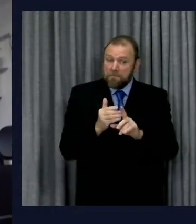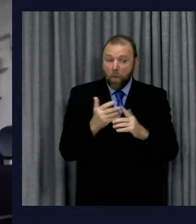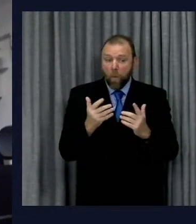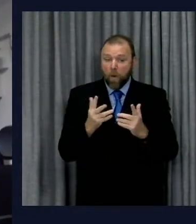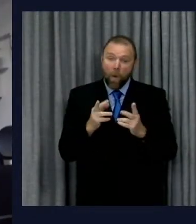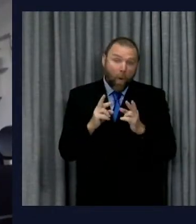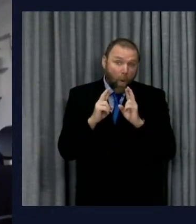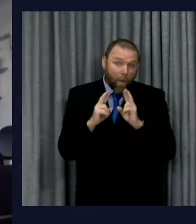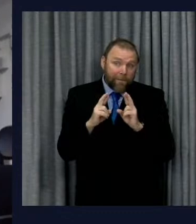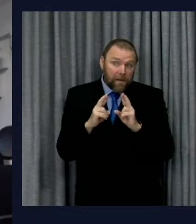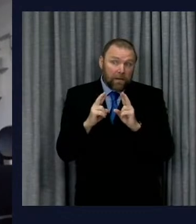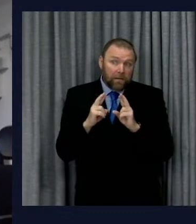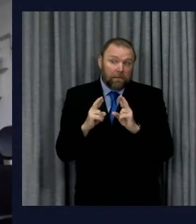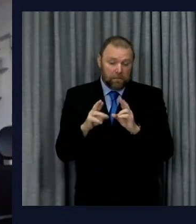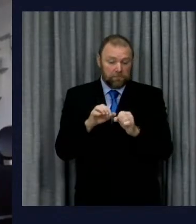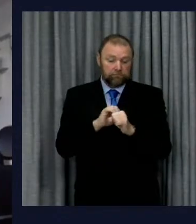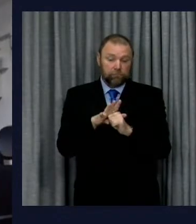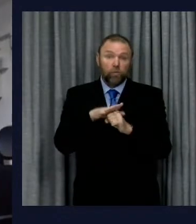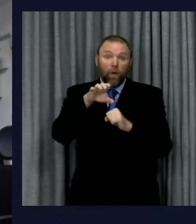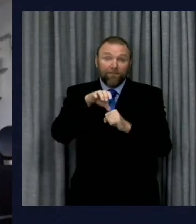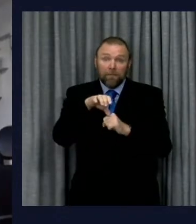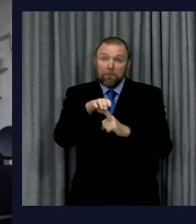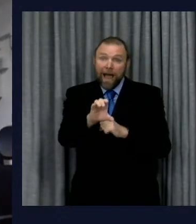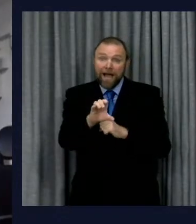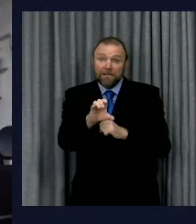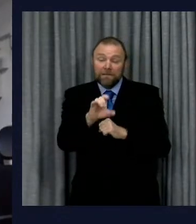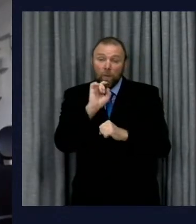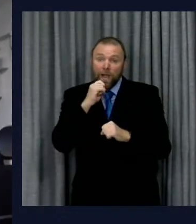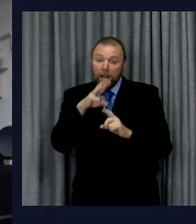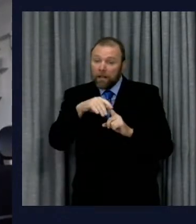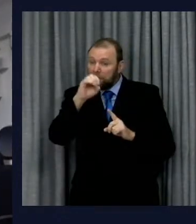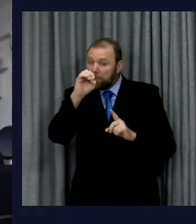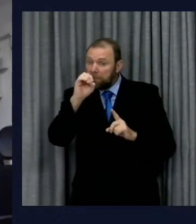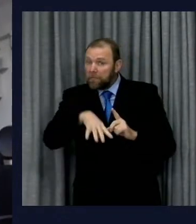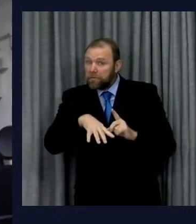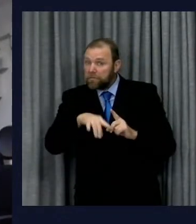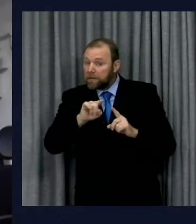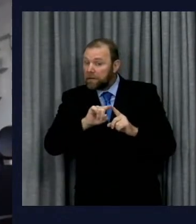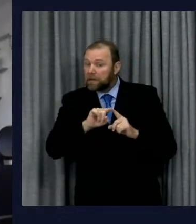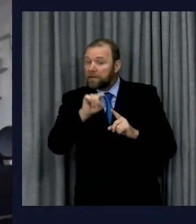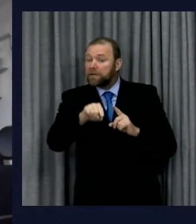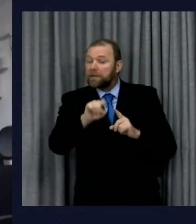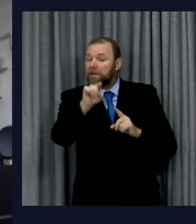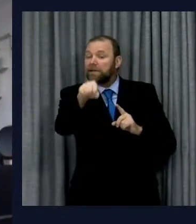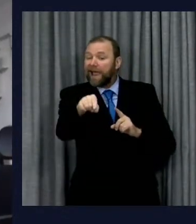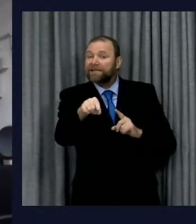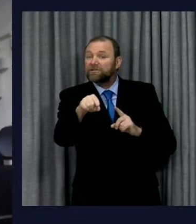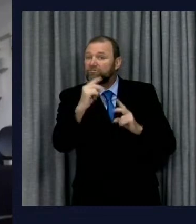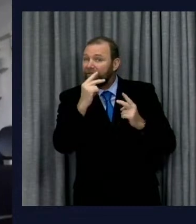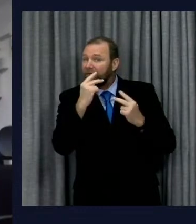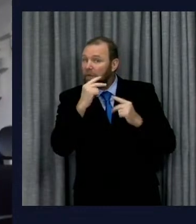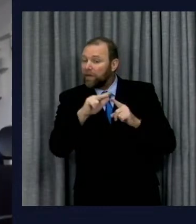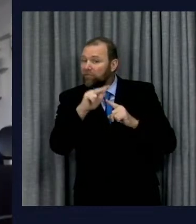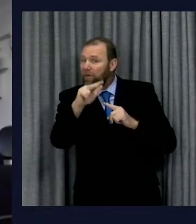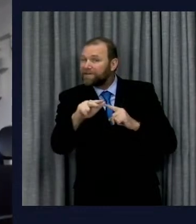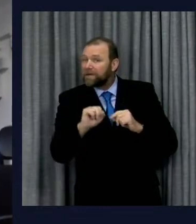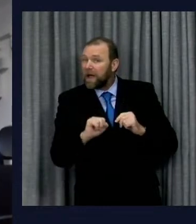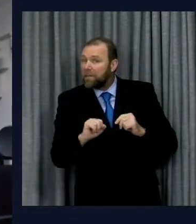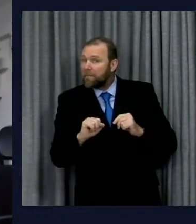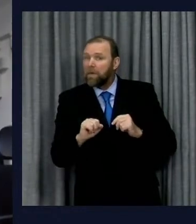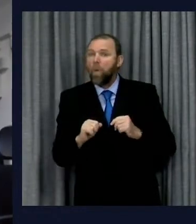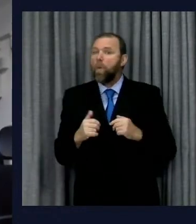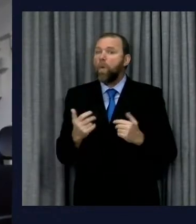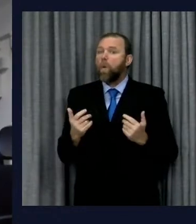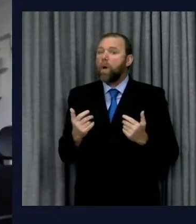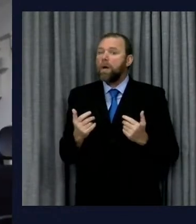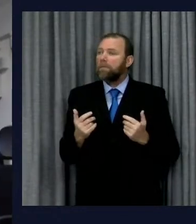remove the necessity for the COVID pass in Wales at your next review in 3 weeks' time? And if